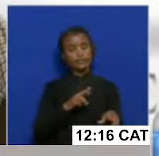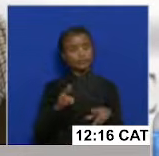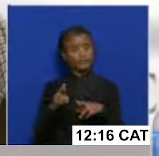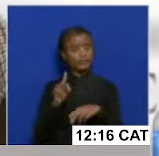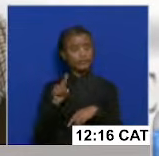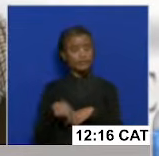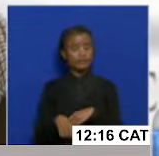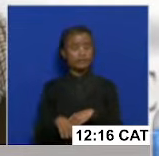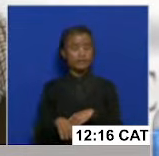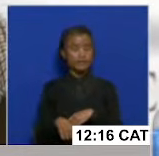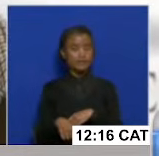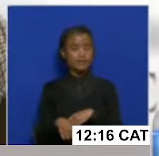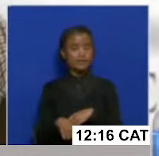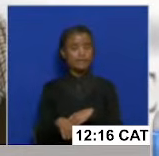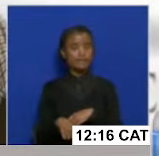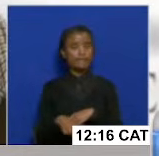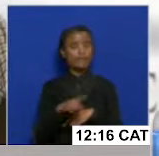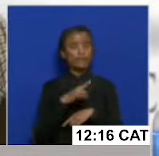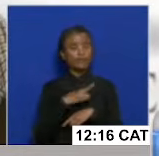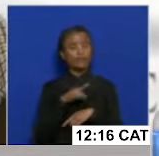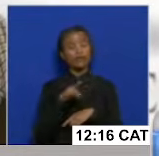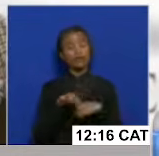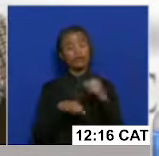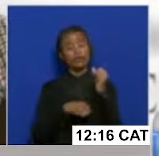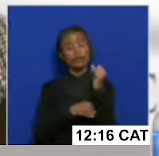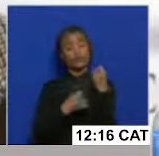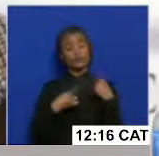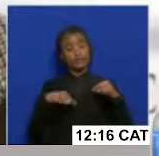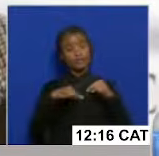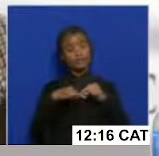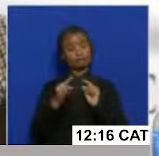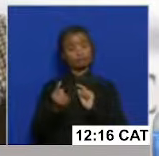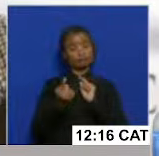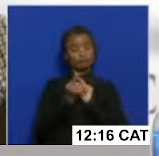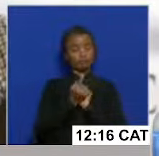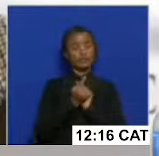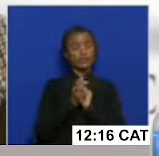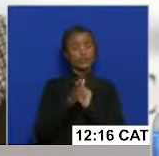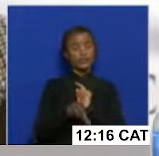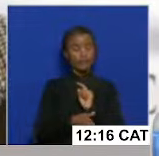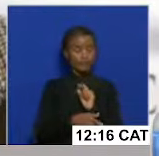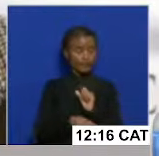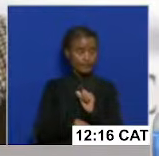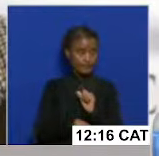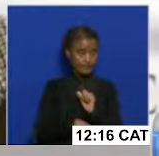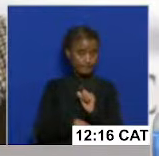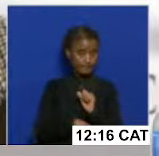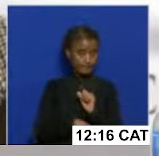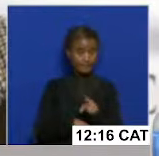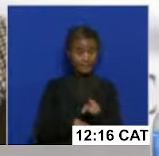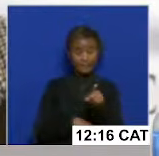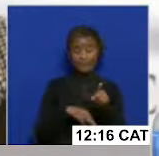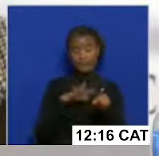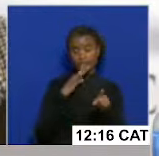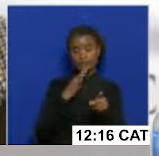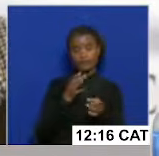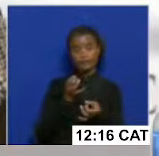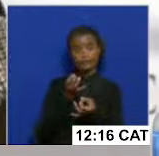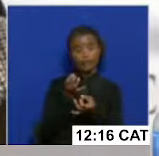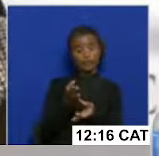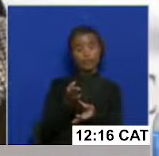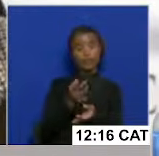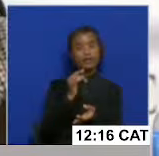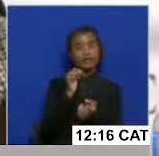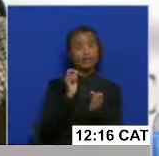They will be coming to our office as well. So he was giving you a heads up about Yes.